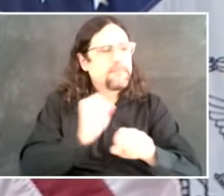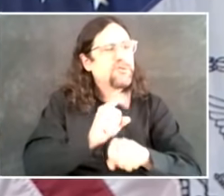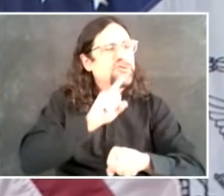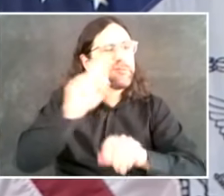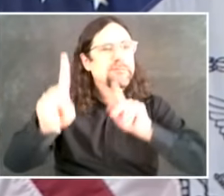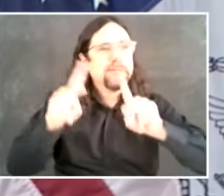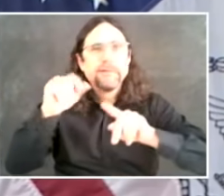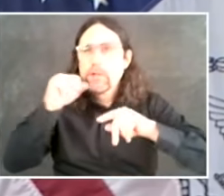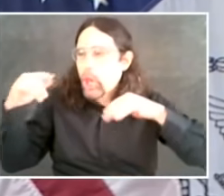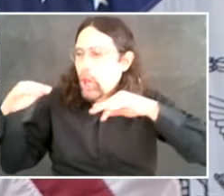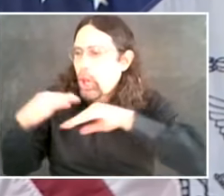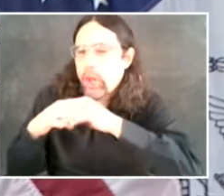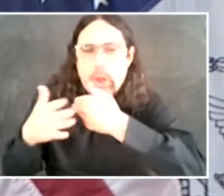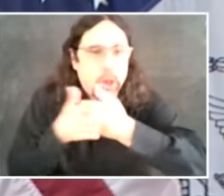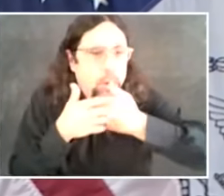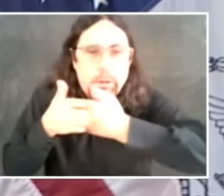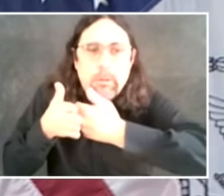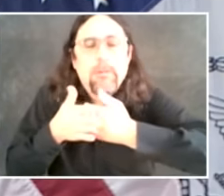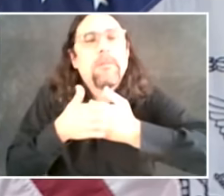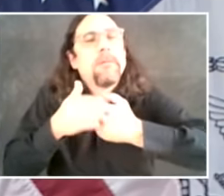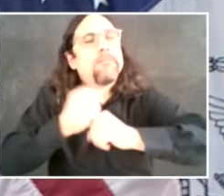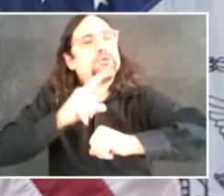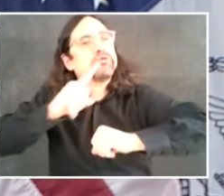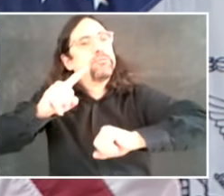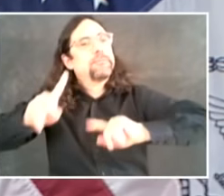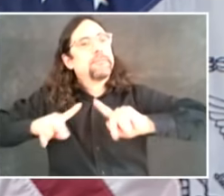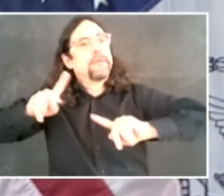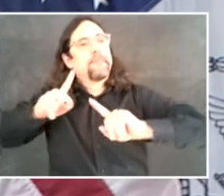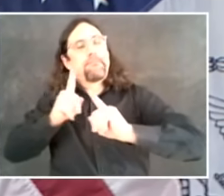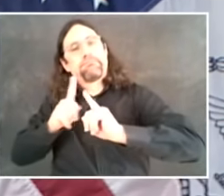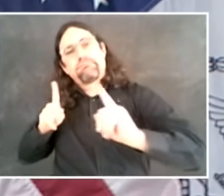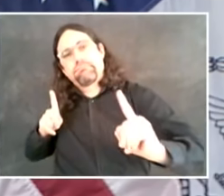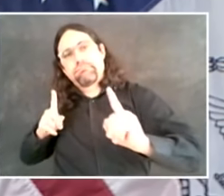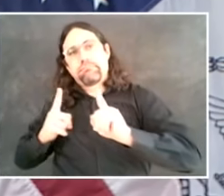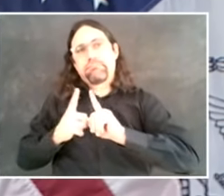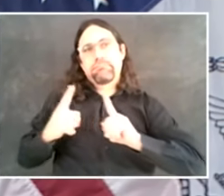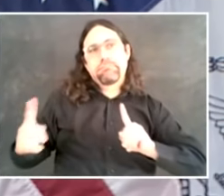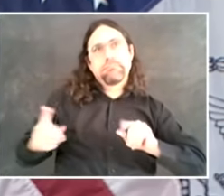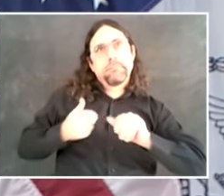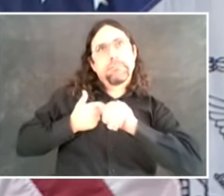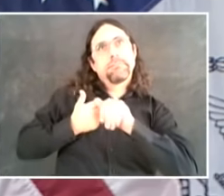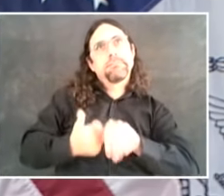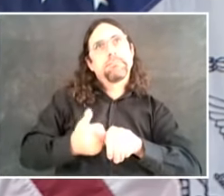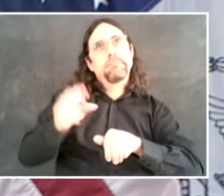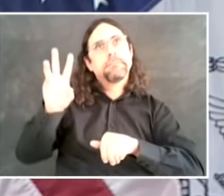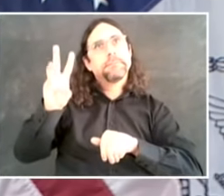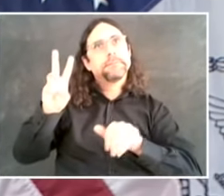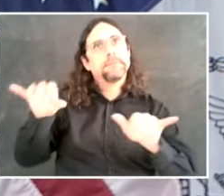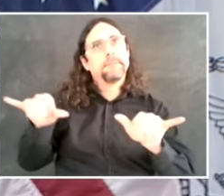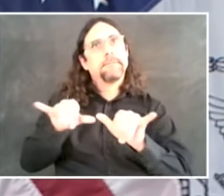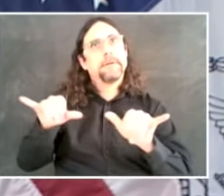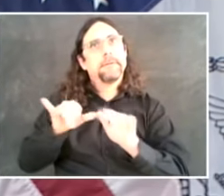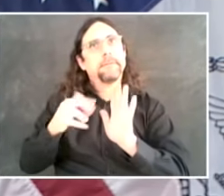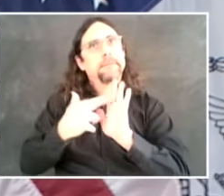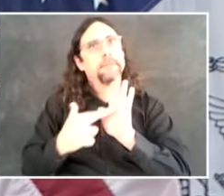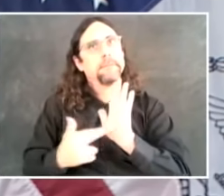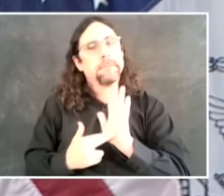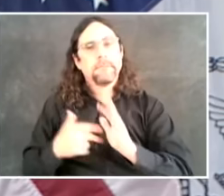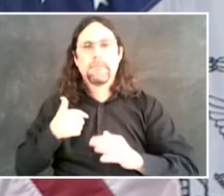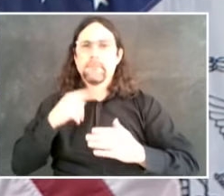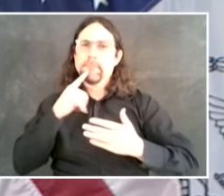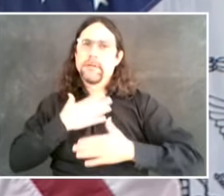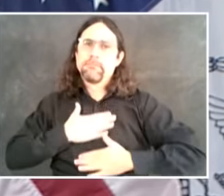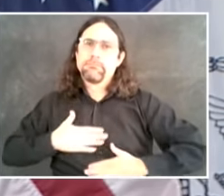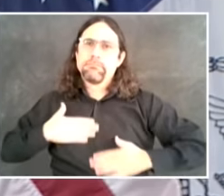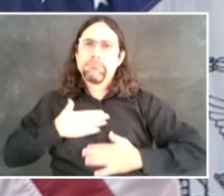enforced. I am so appreciative for everyone who is out there from all those agencies who are giving out face coverings, and I know